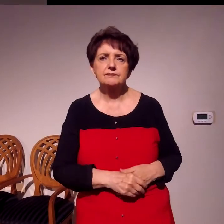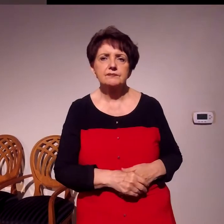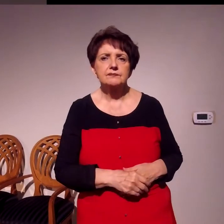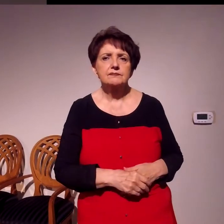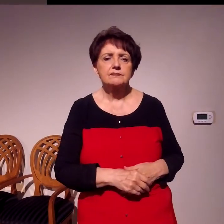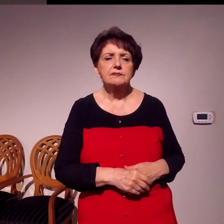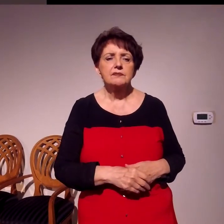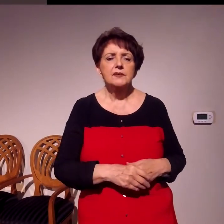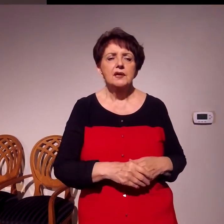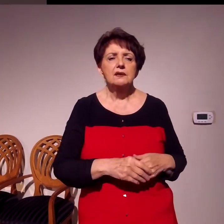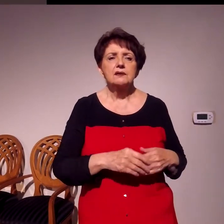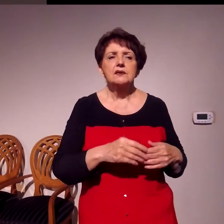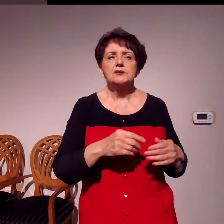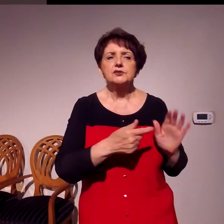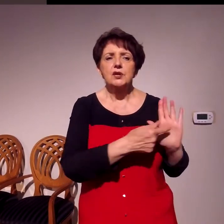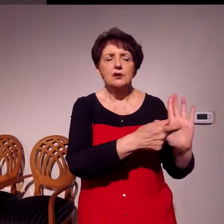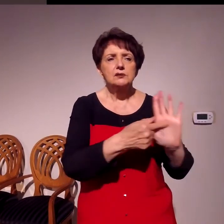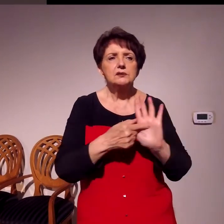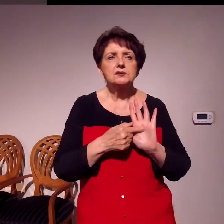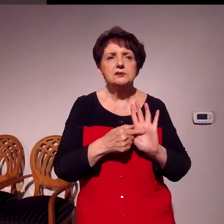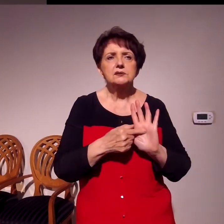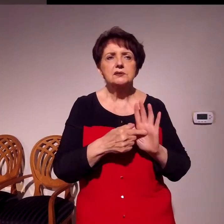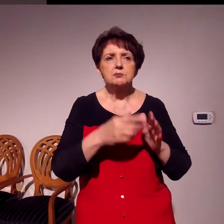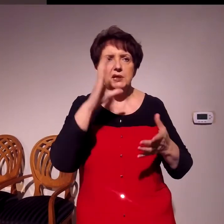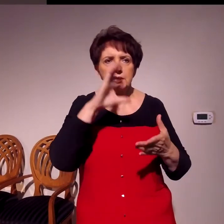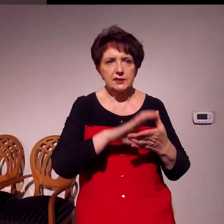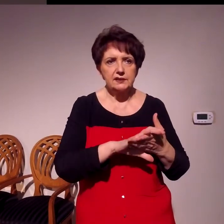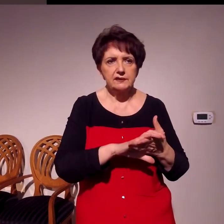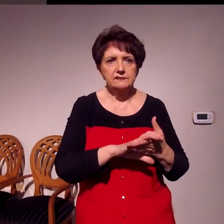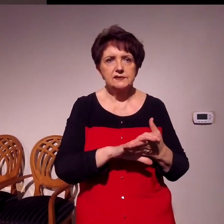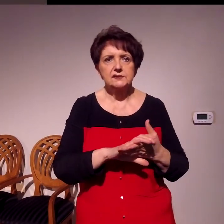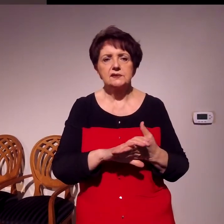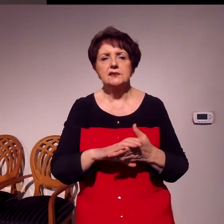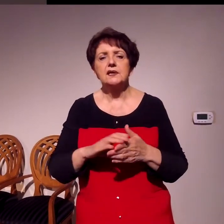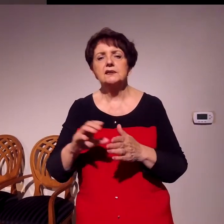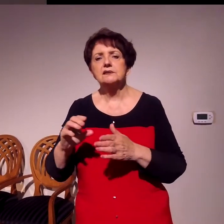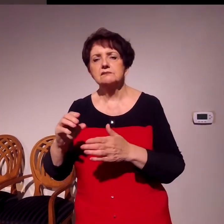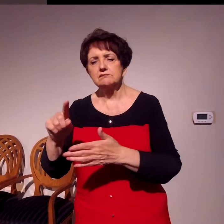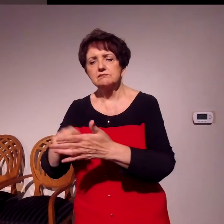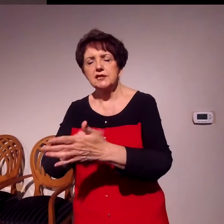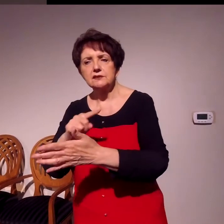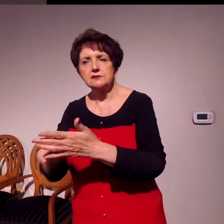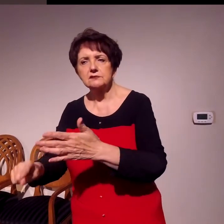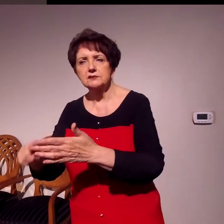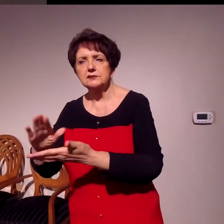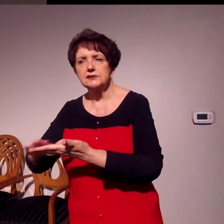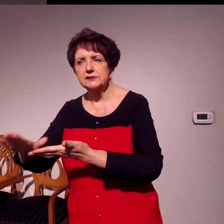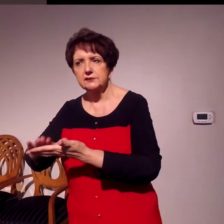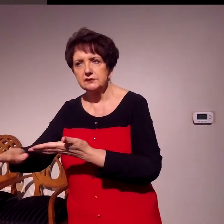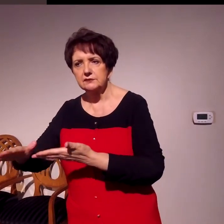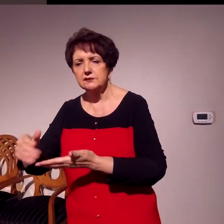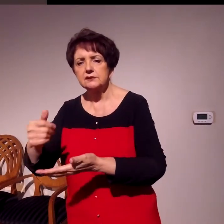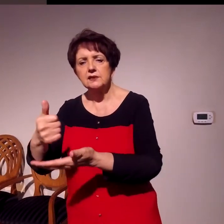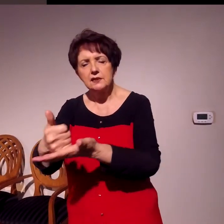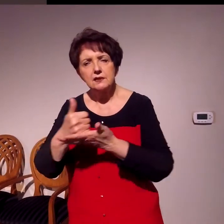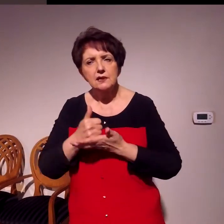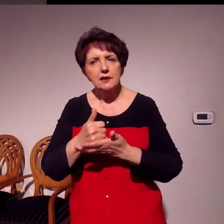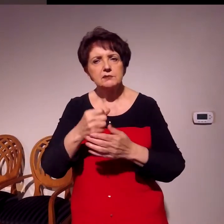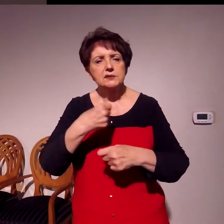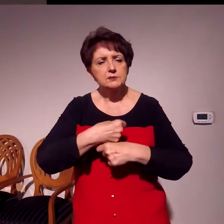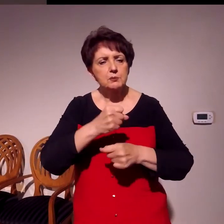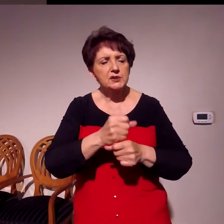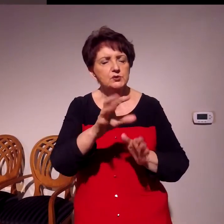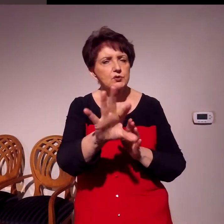new ones, and it negates the excuses and helps us make choices, make decisions, and move forward.